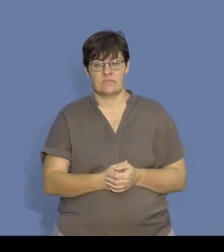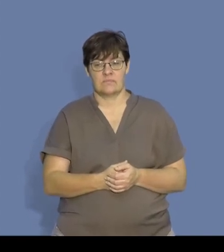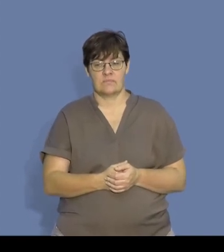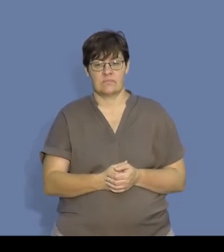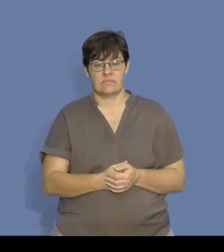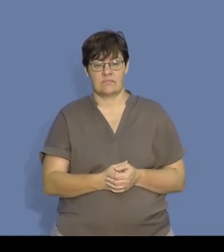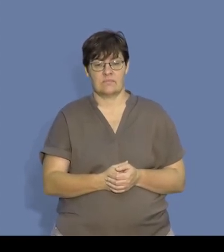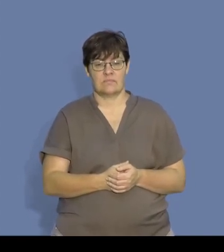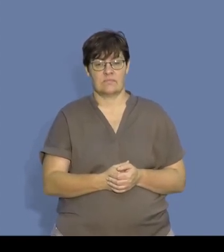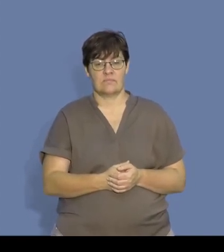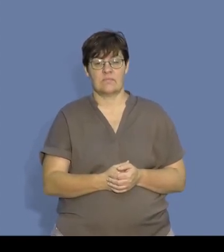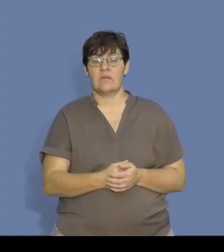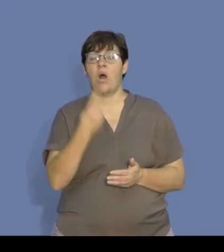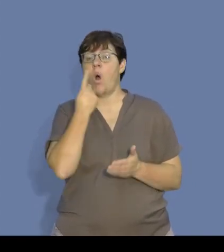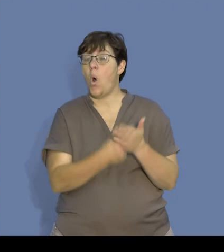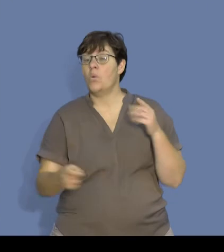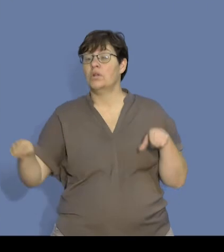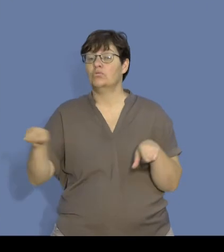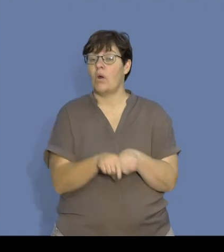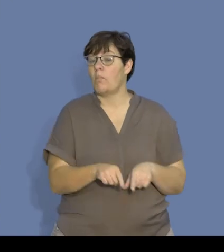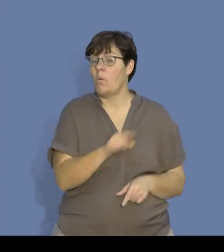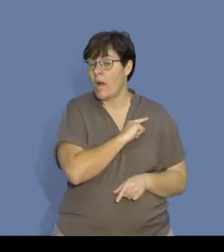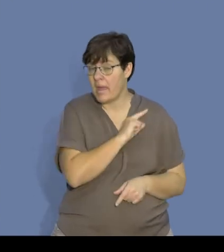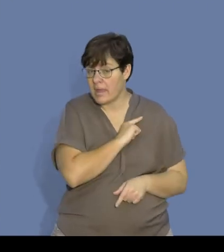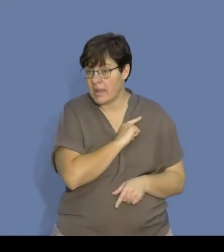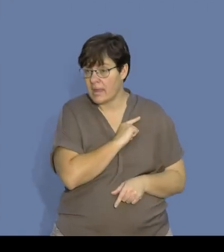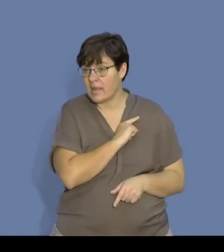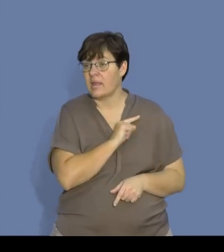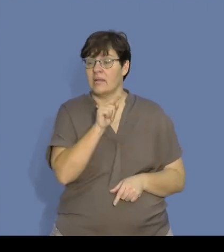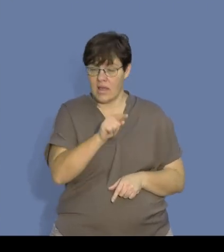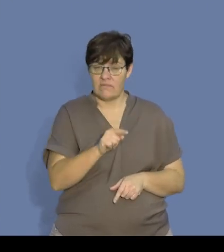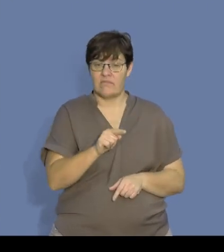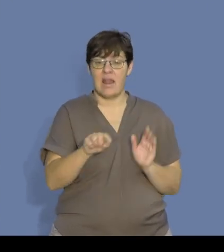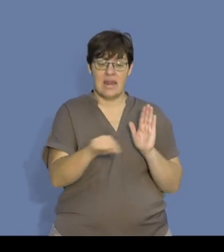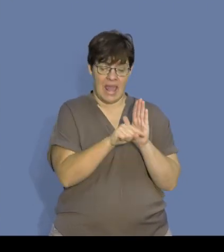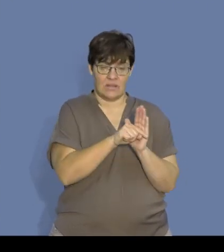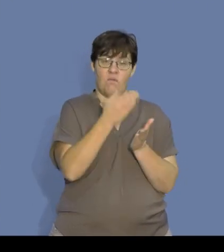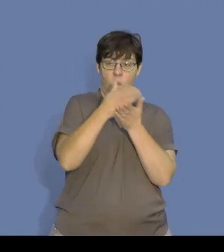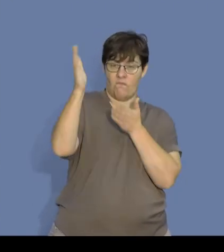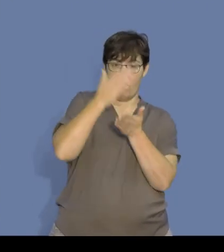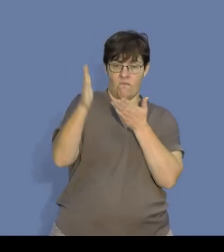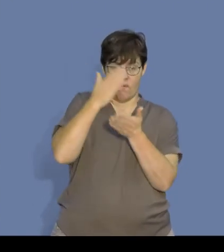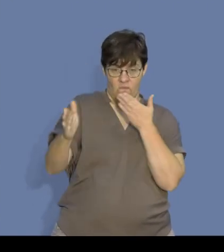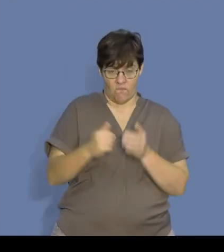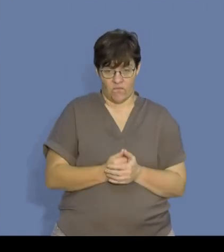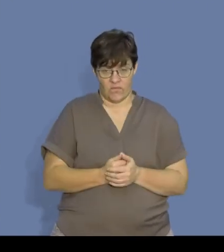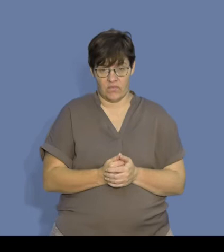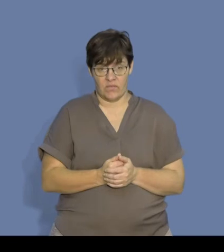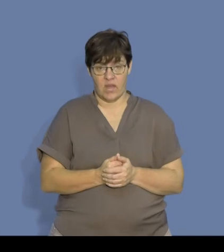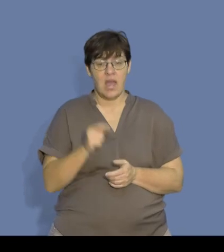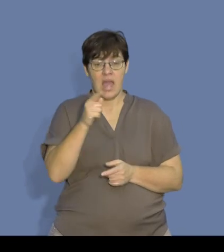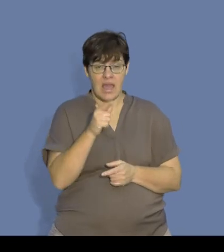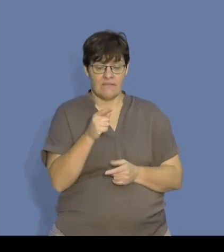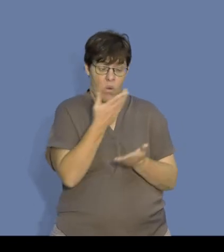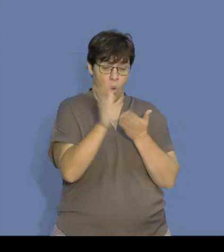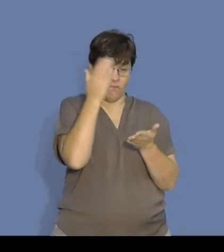But the gold leaf will only drop if electrons go away. Because if we take electrons off